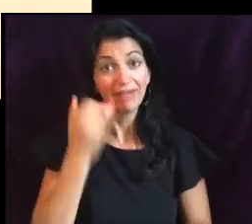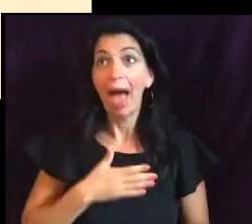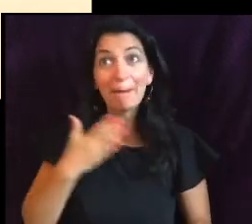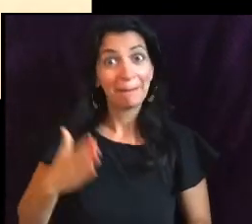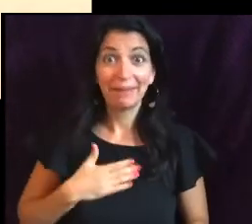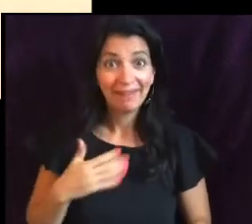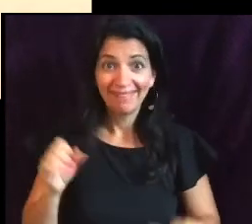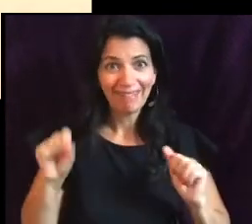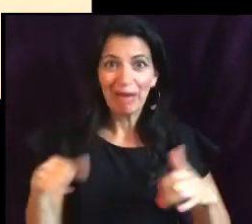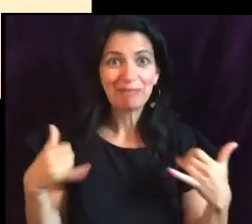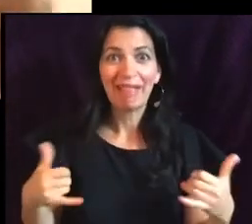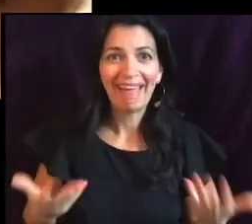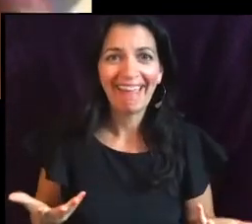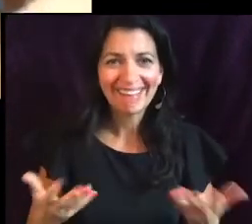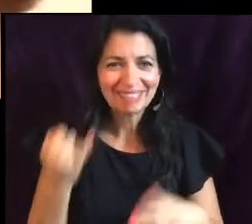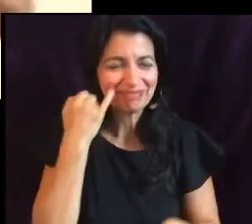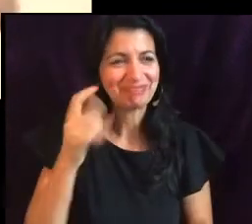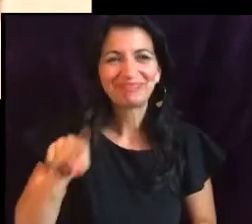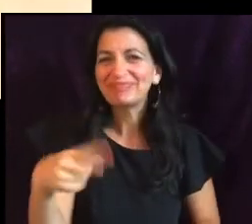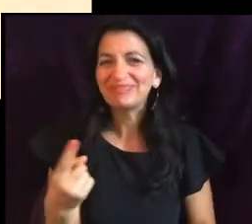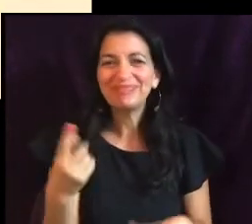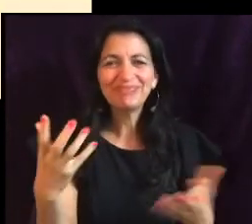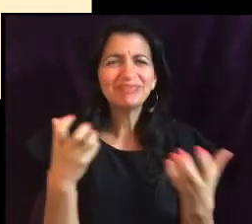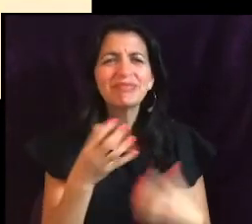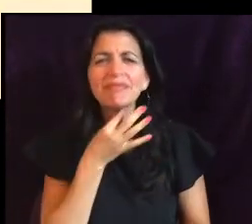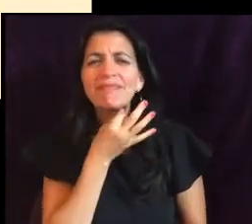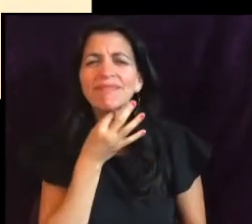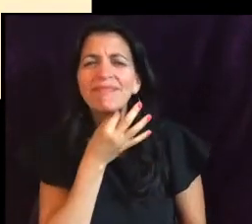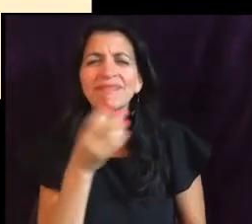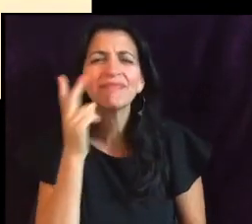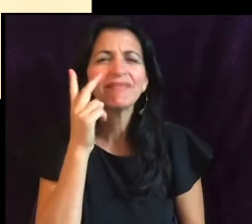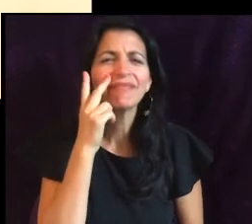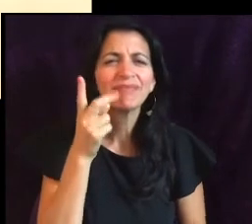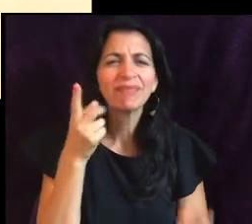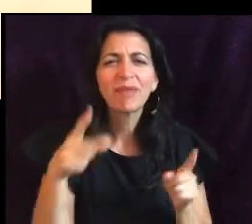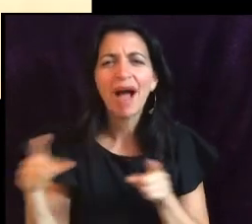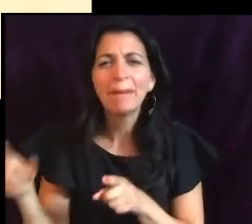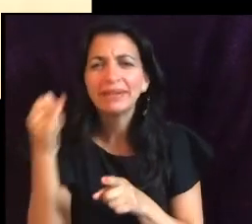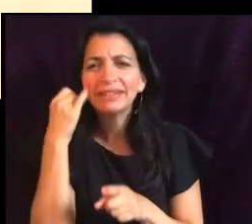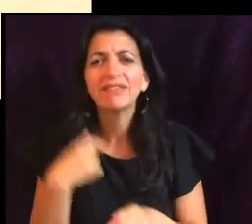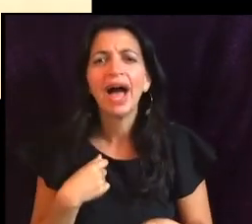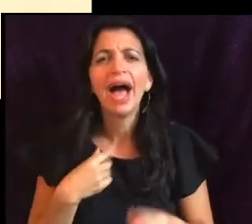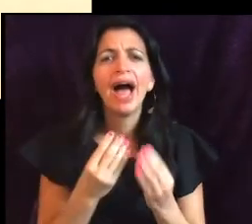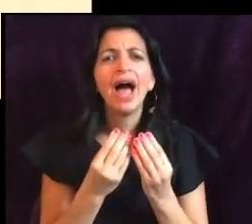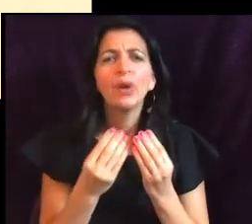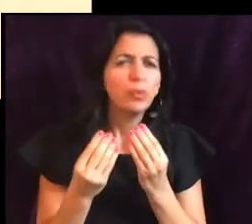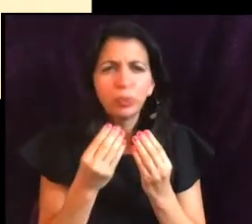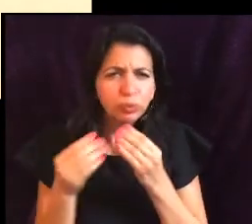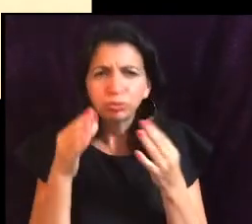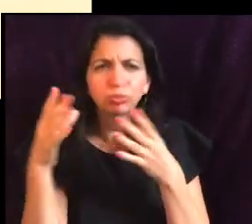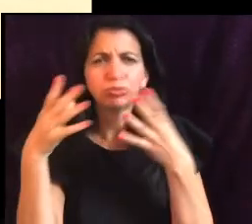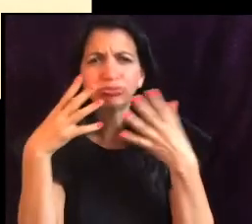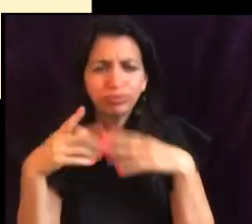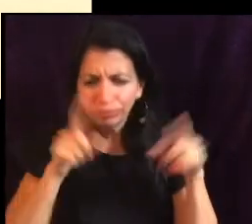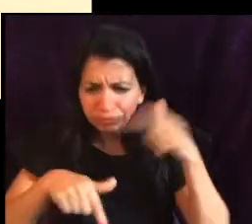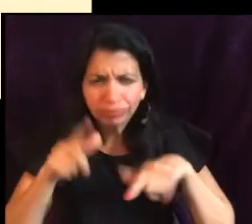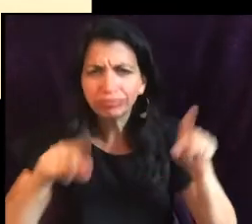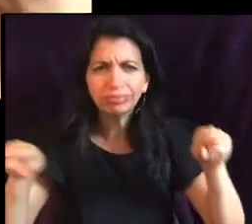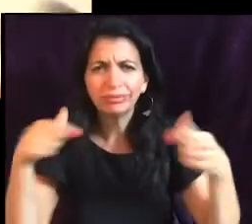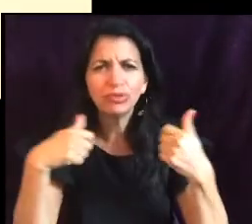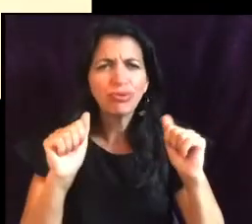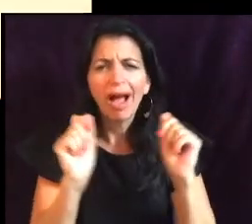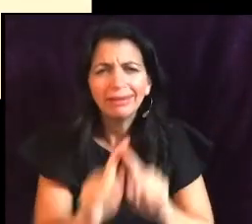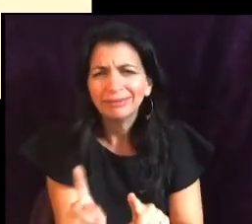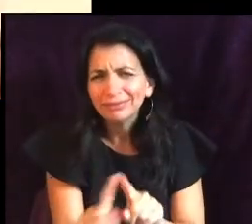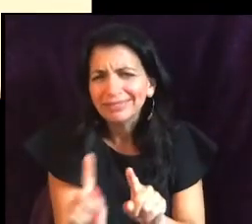it. If you just want to see what happens if you go, what happens if I, you can even hit